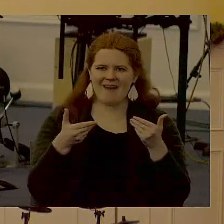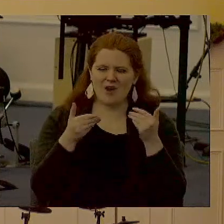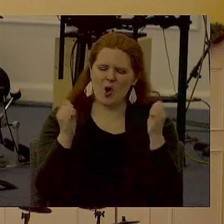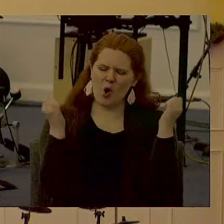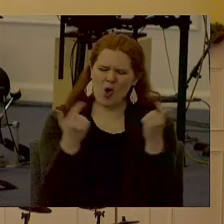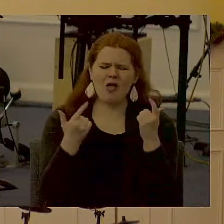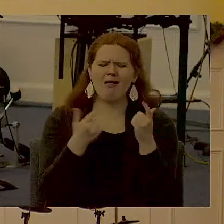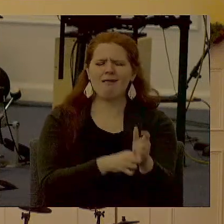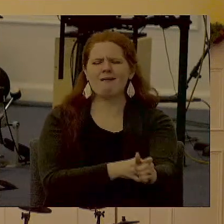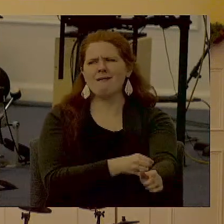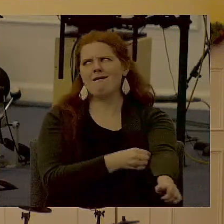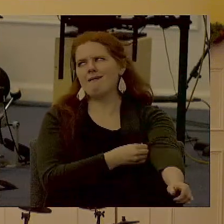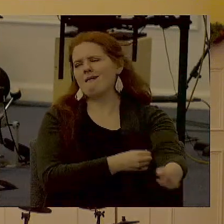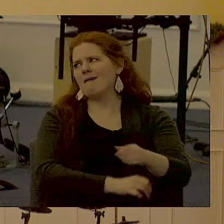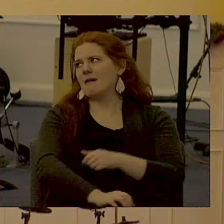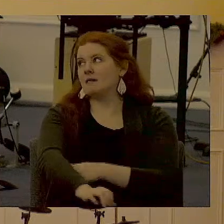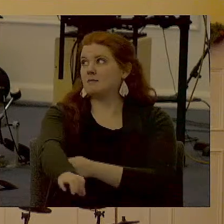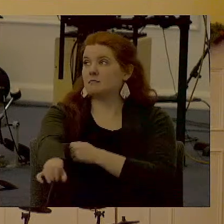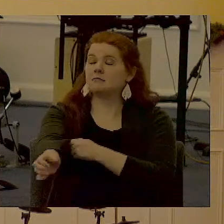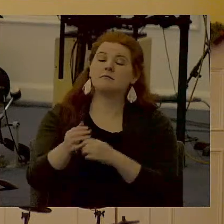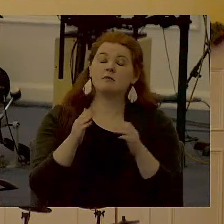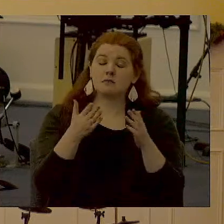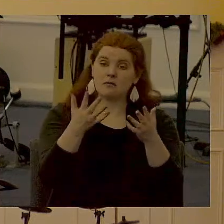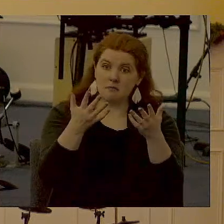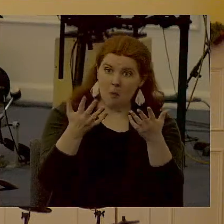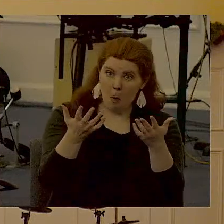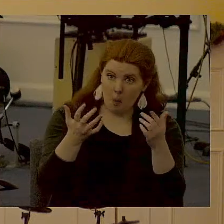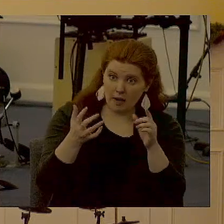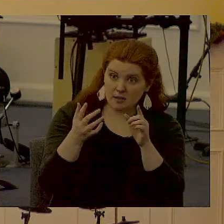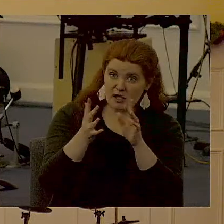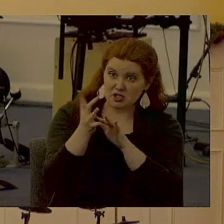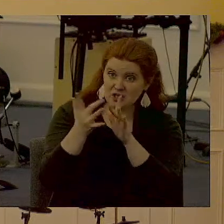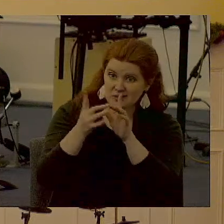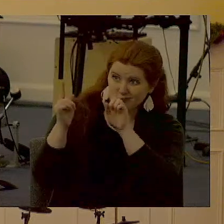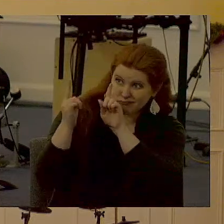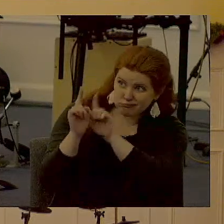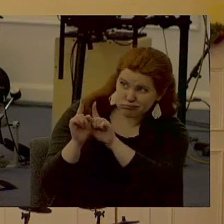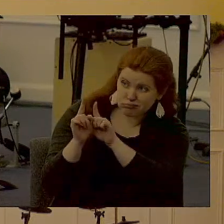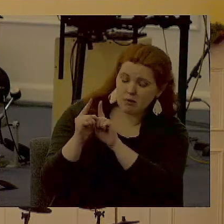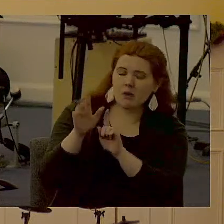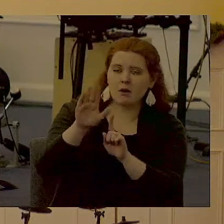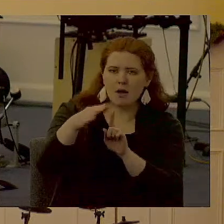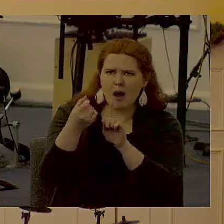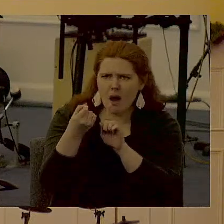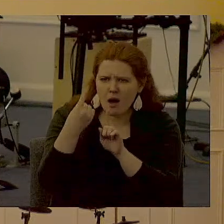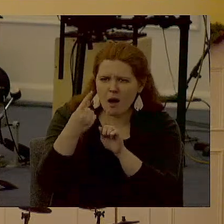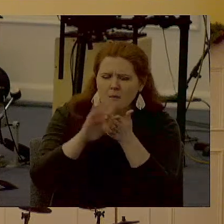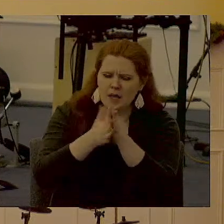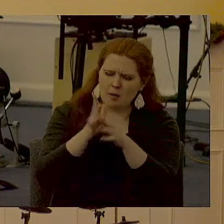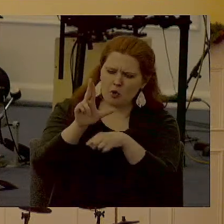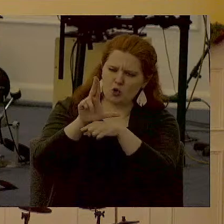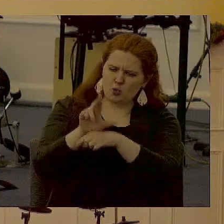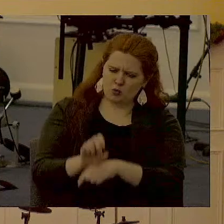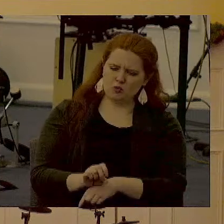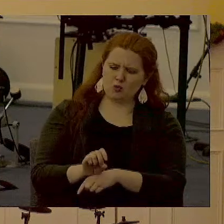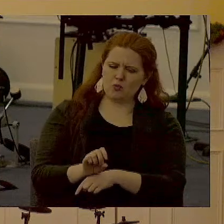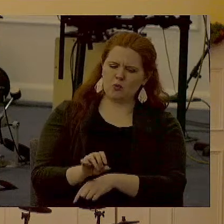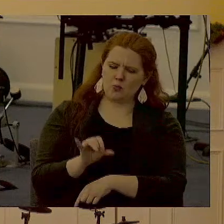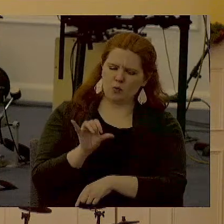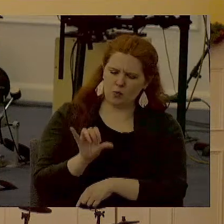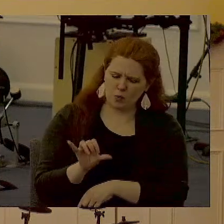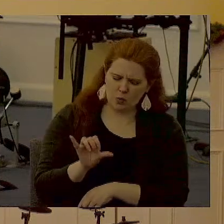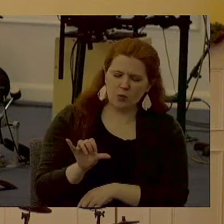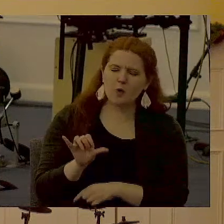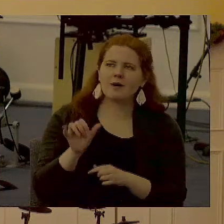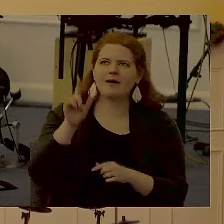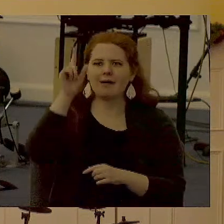So let me just say this. If you want to be next to Jesus, you have to understand and get used to the fact that he